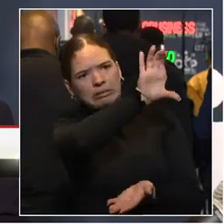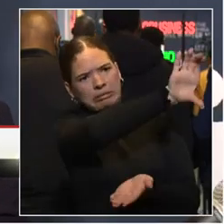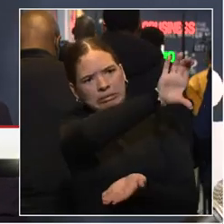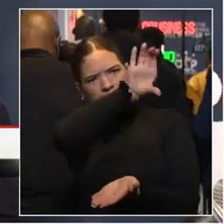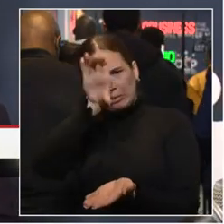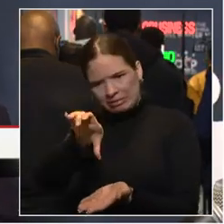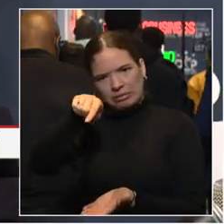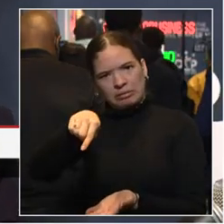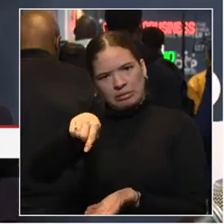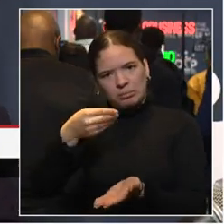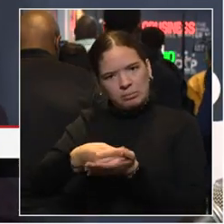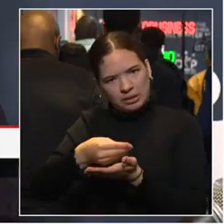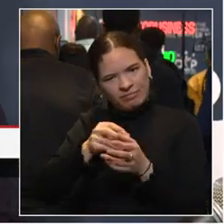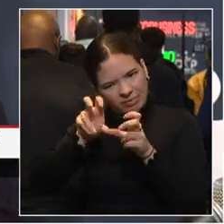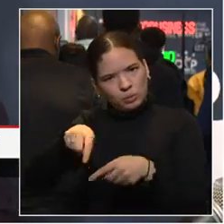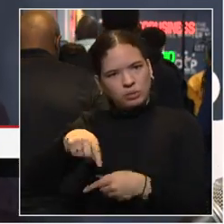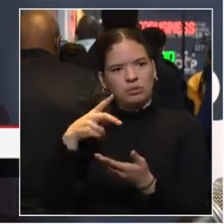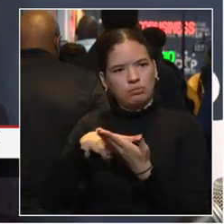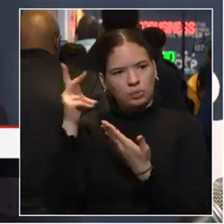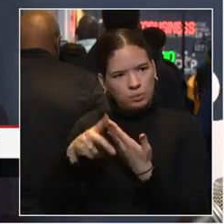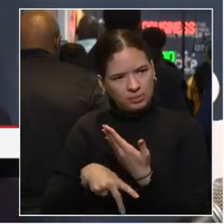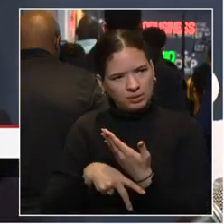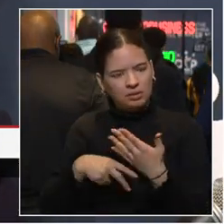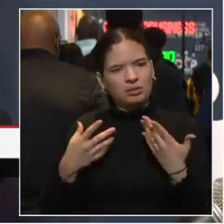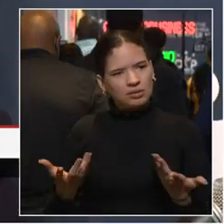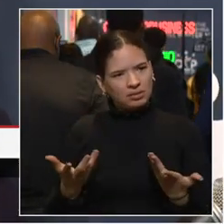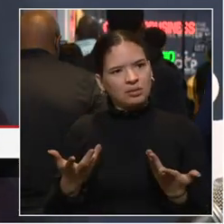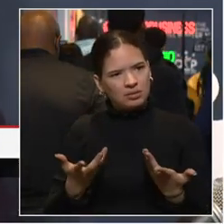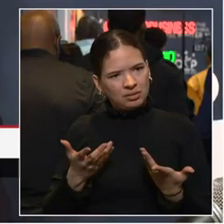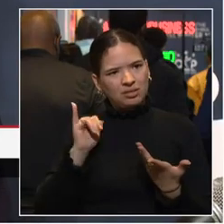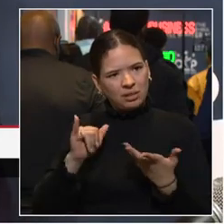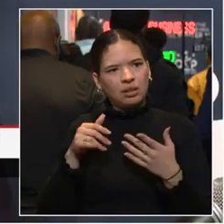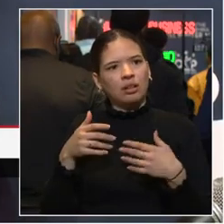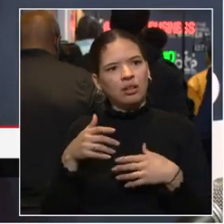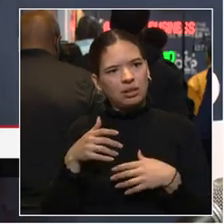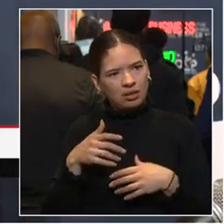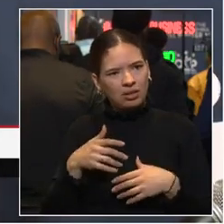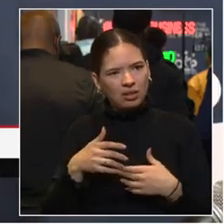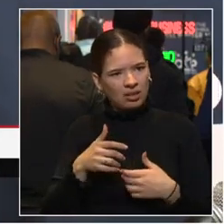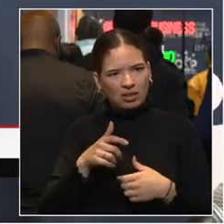be around for another 43 years and another 43 years after that.